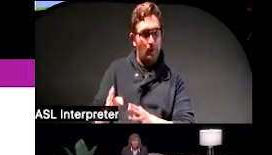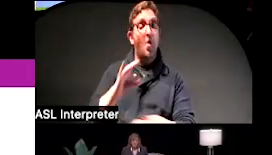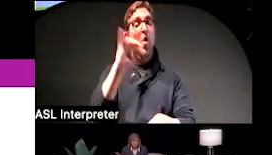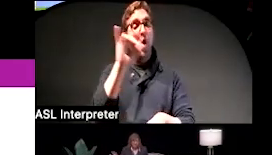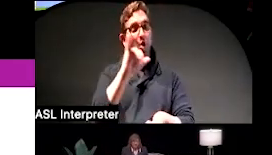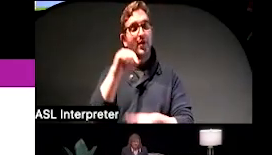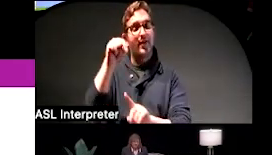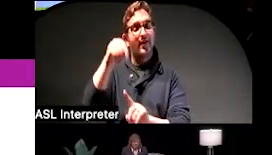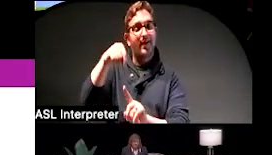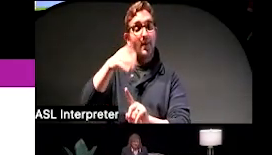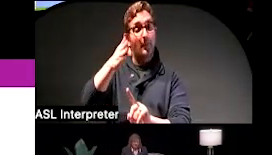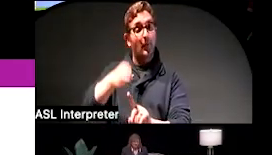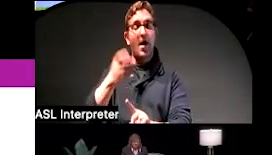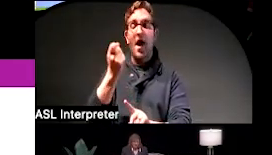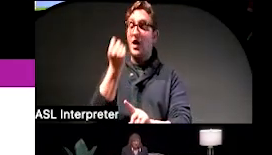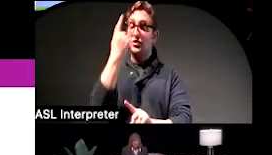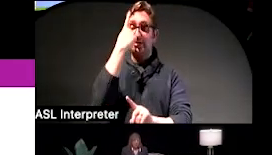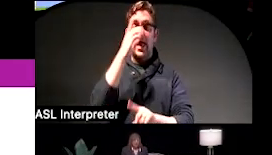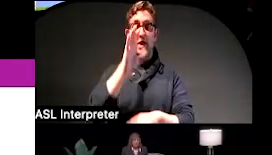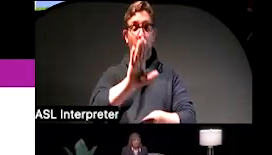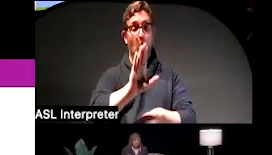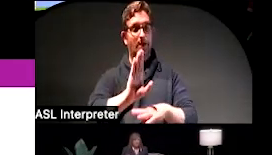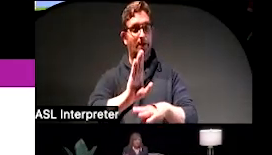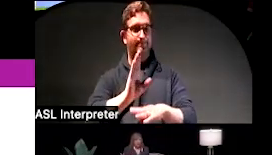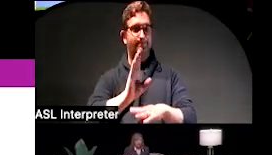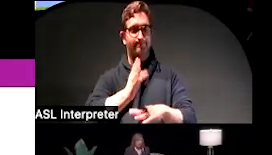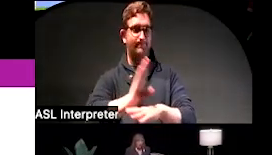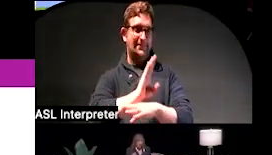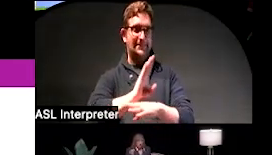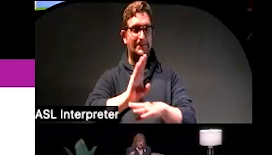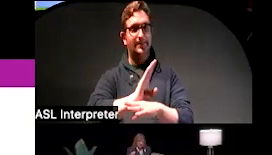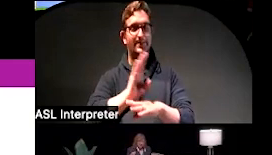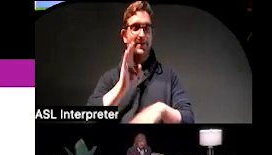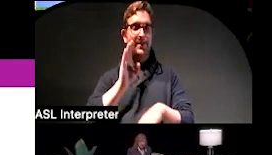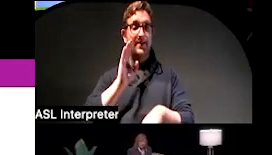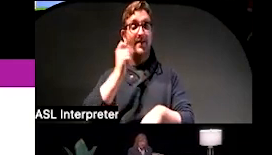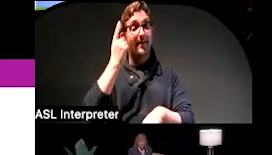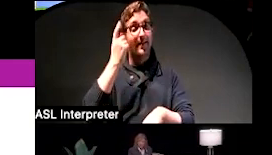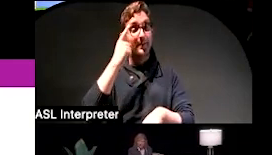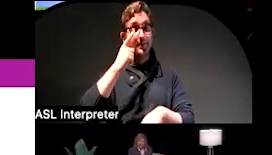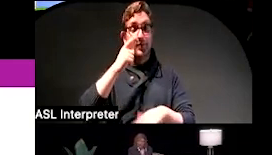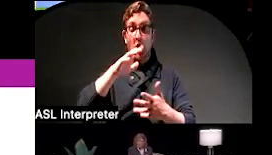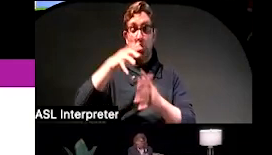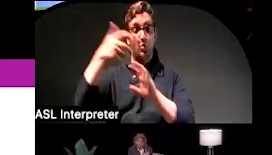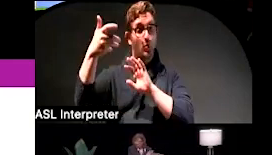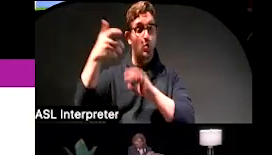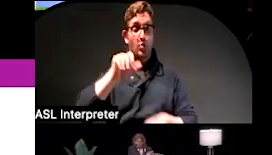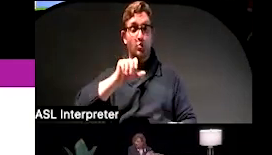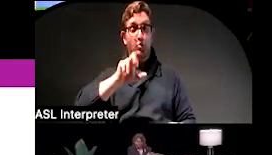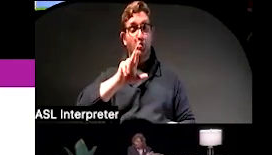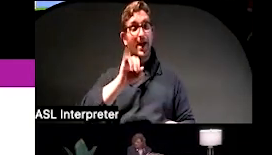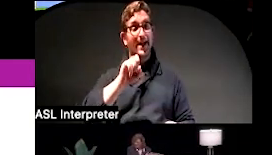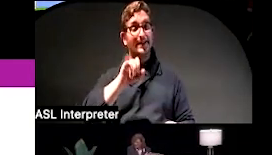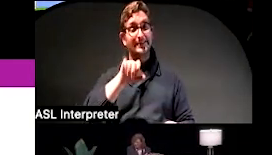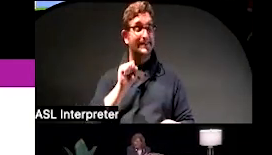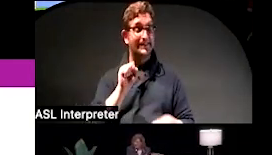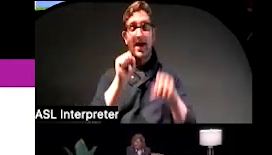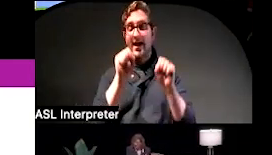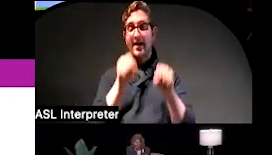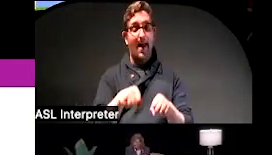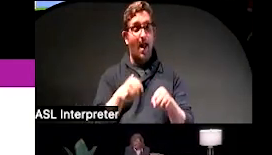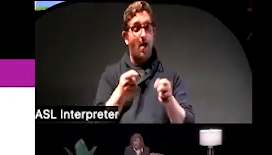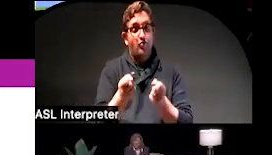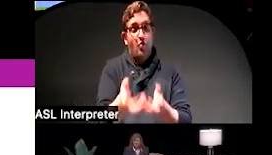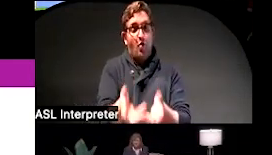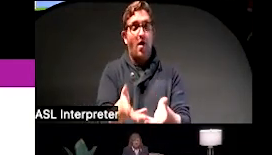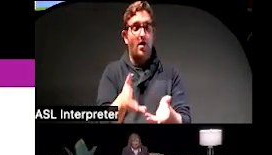your business. Because a crisis can create all kinds of